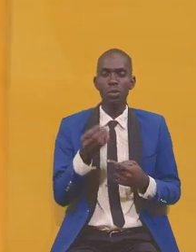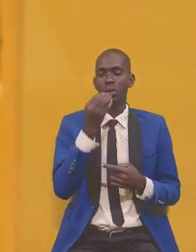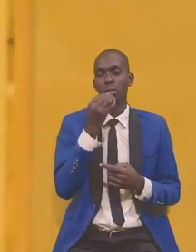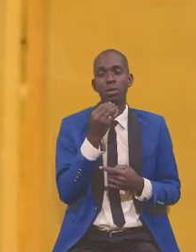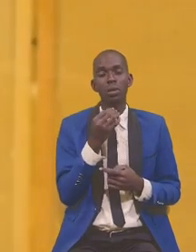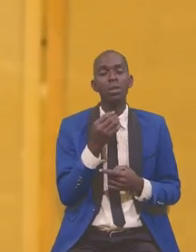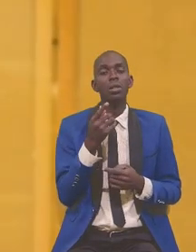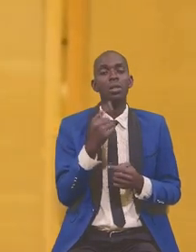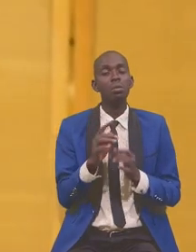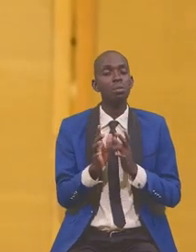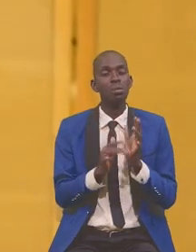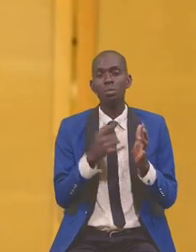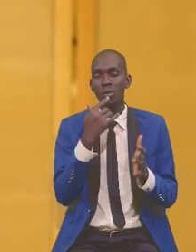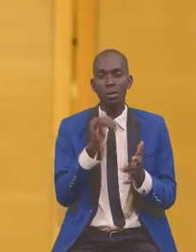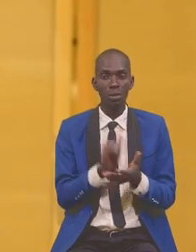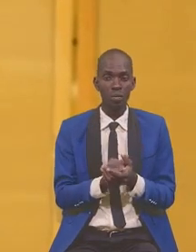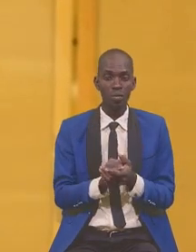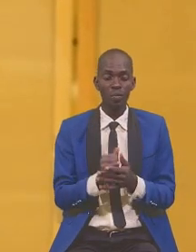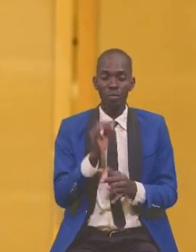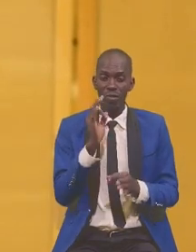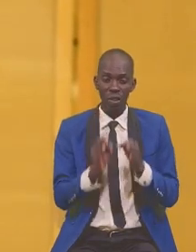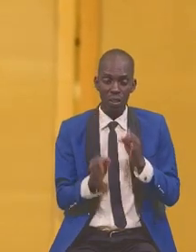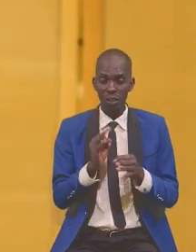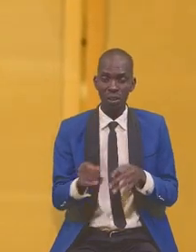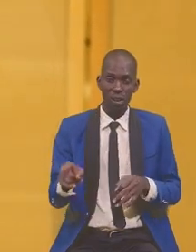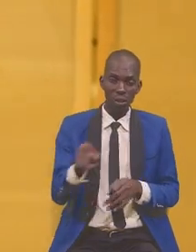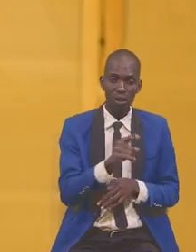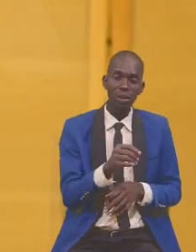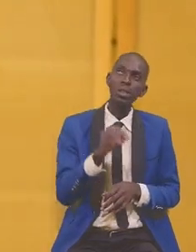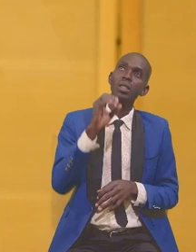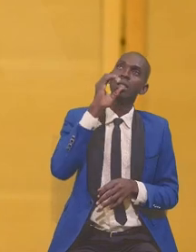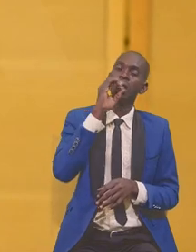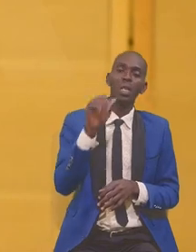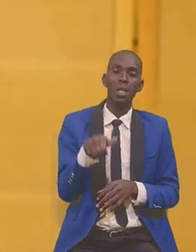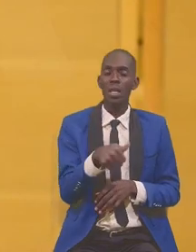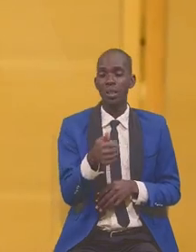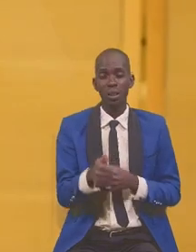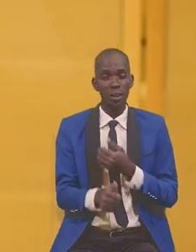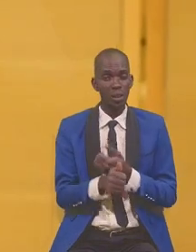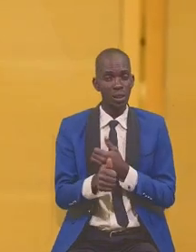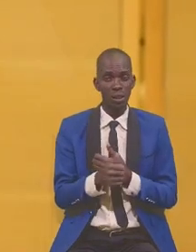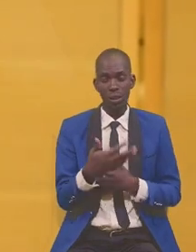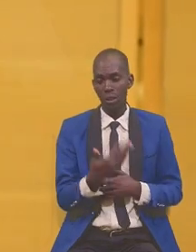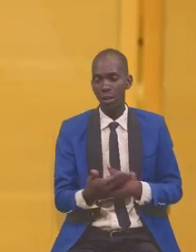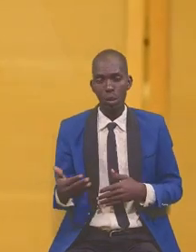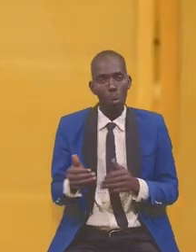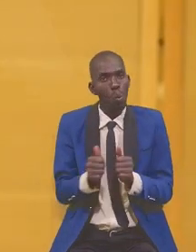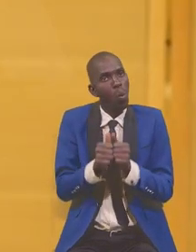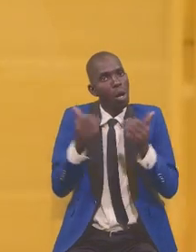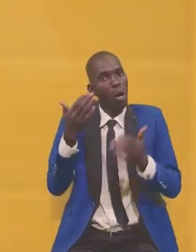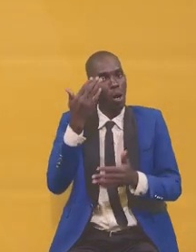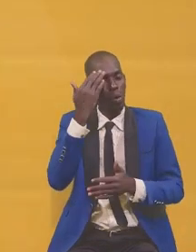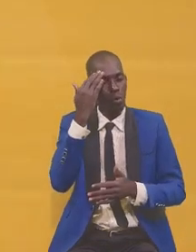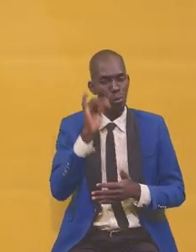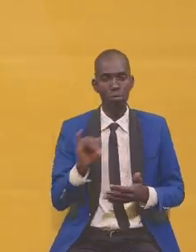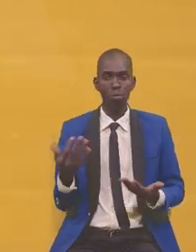It say, if they drink any deadly thing, accidentally. You know, I'm